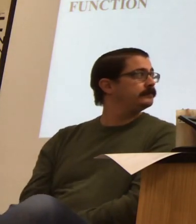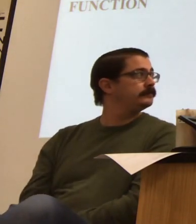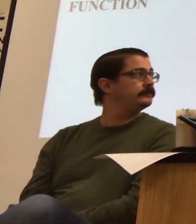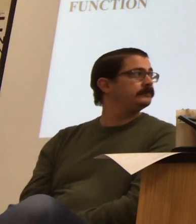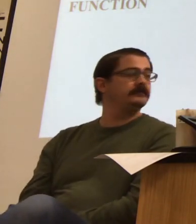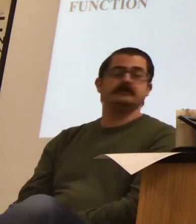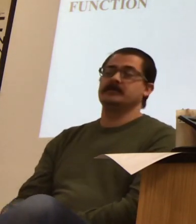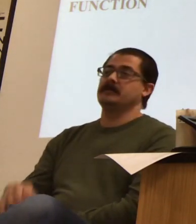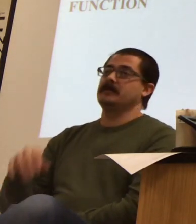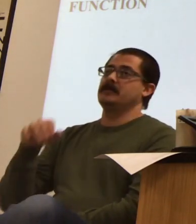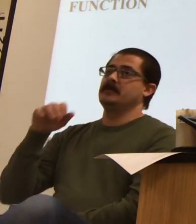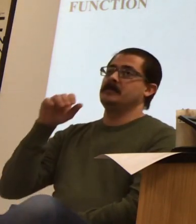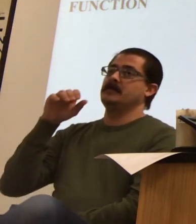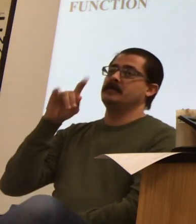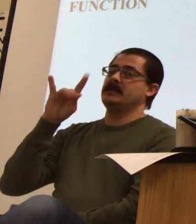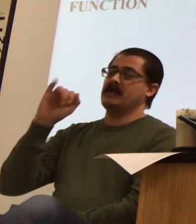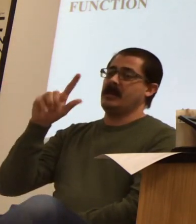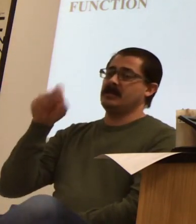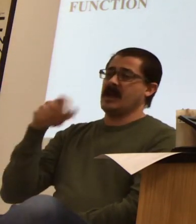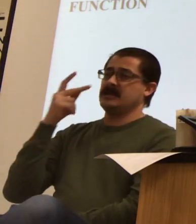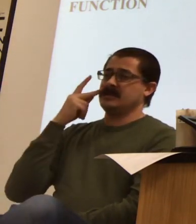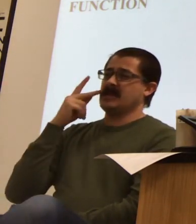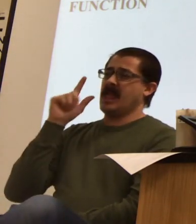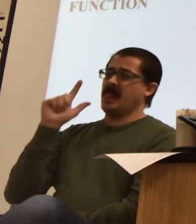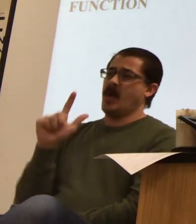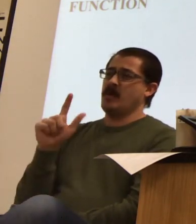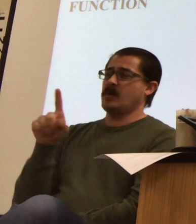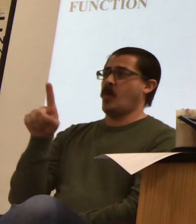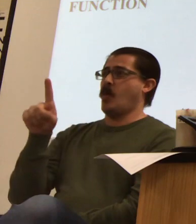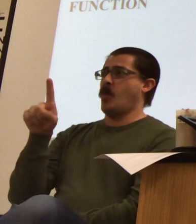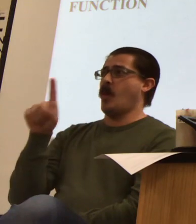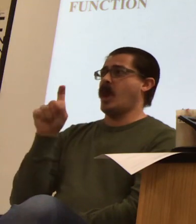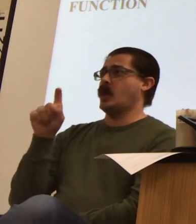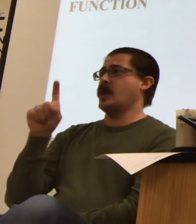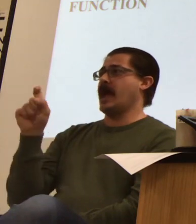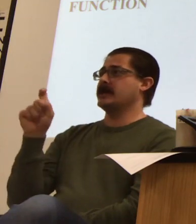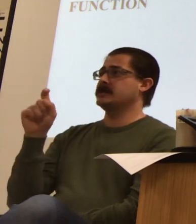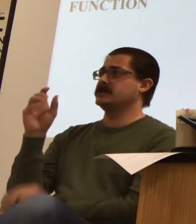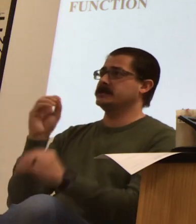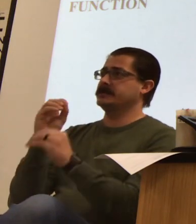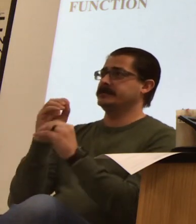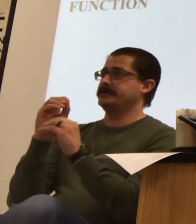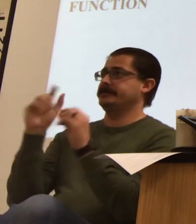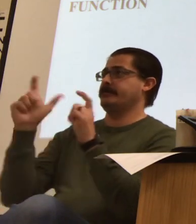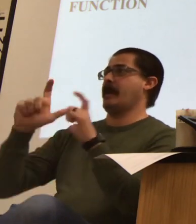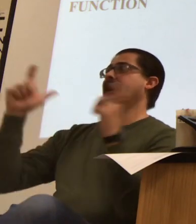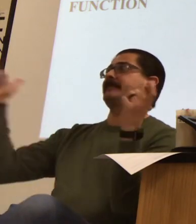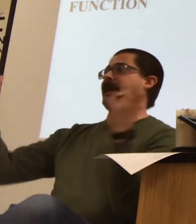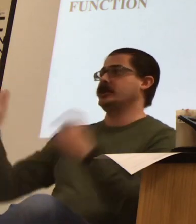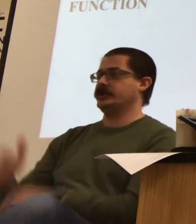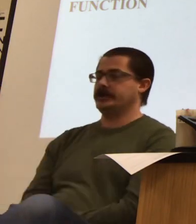details can be seen at as low as 100x magnification.